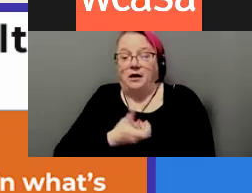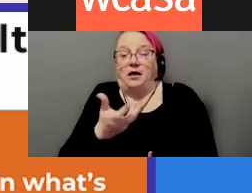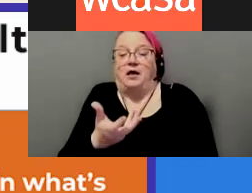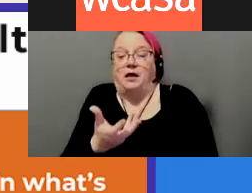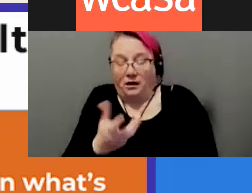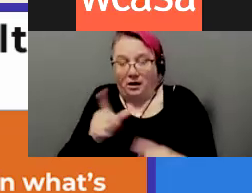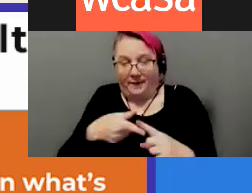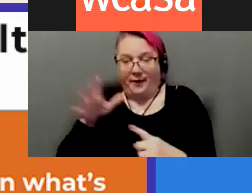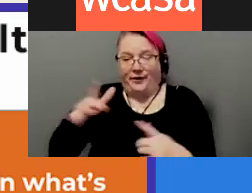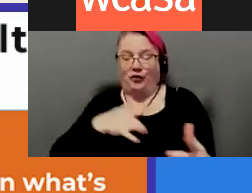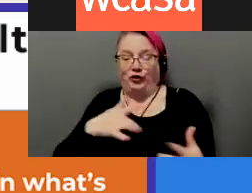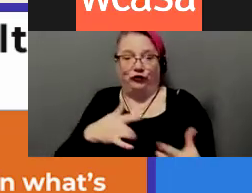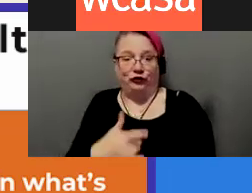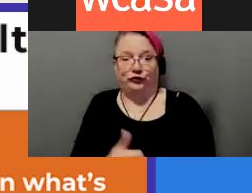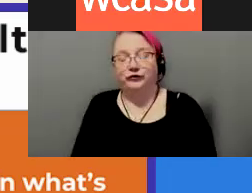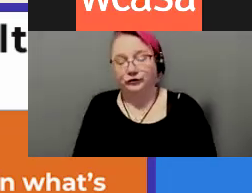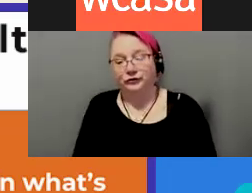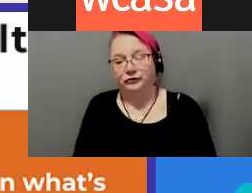concerns that they might be having.